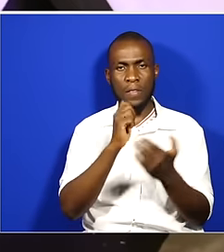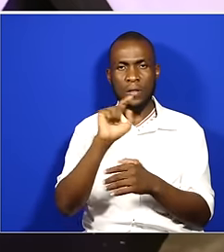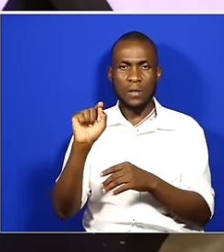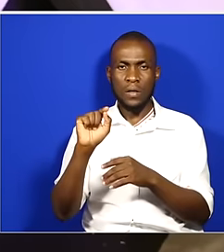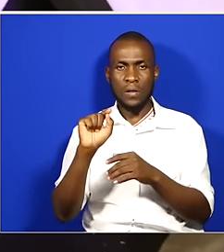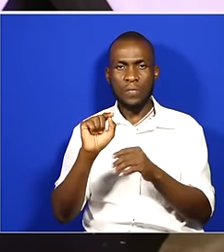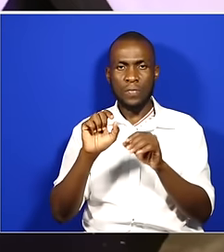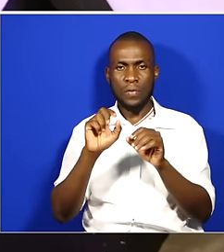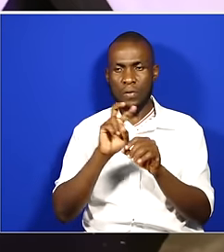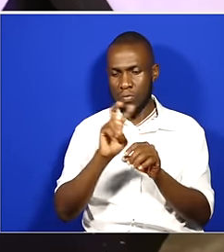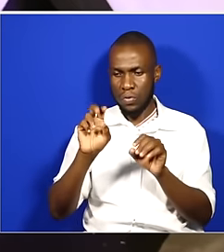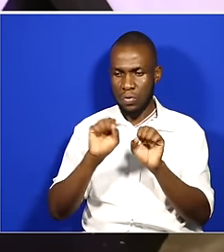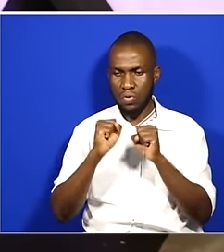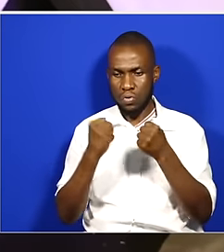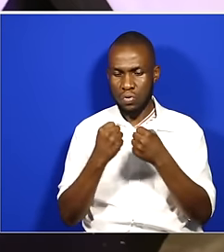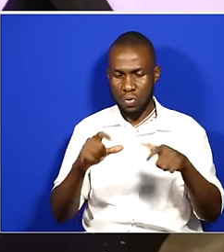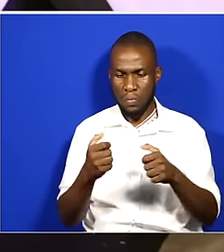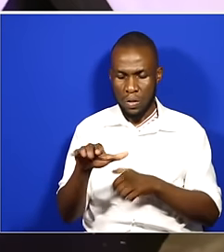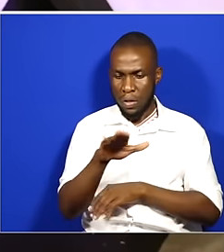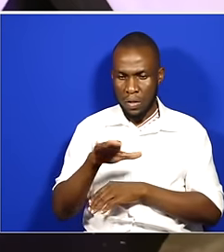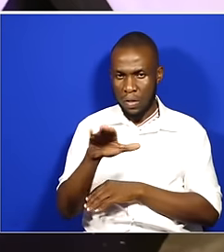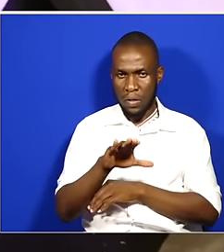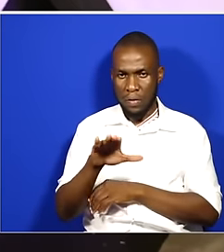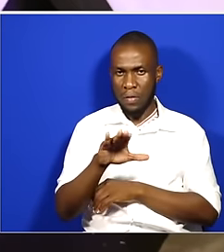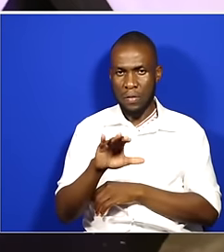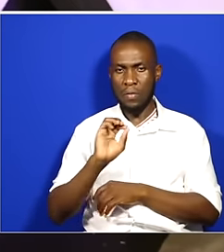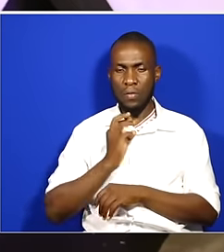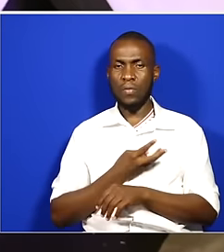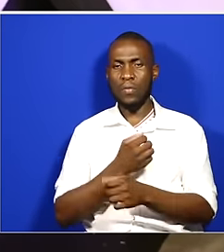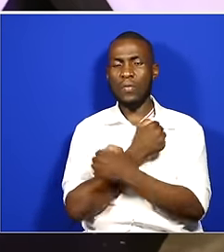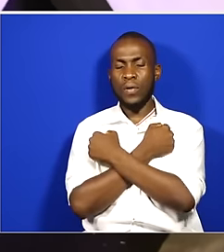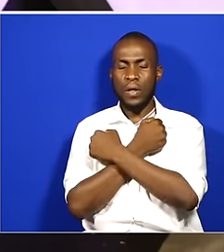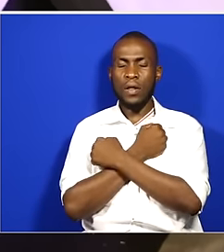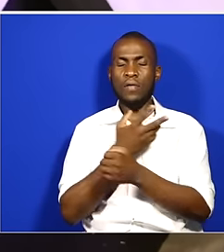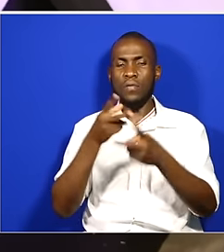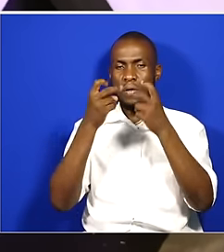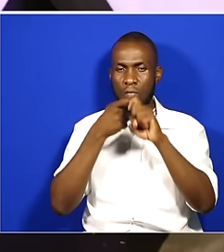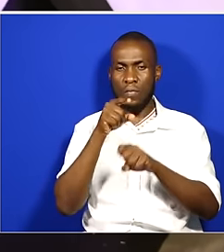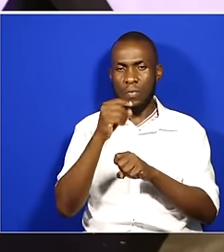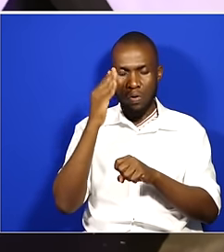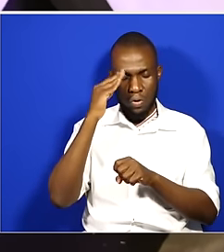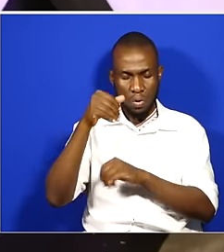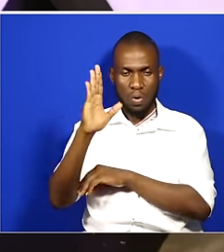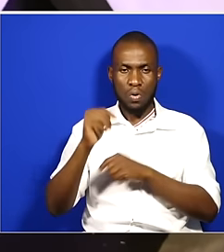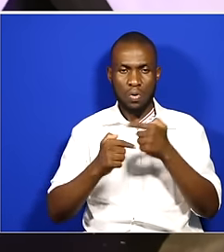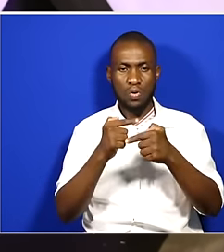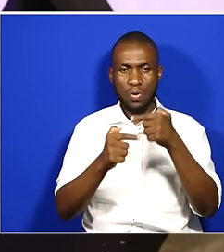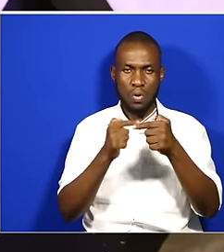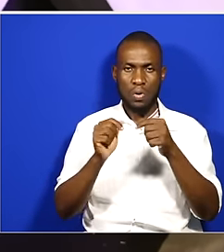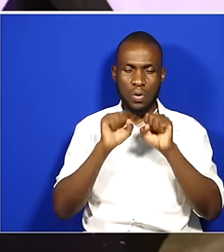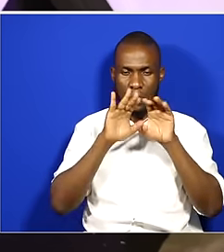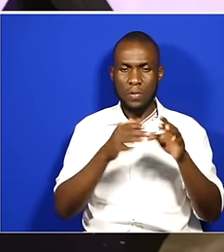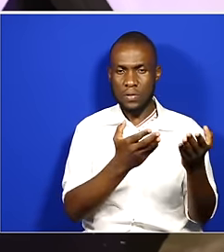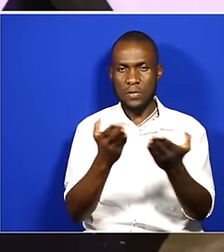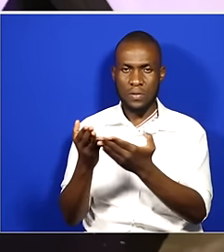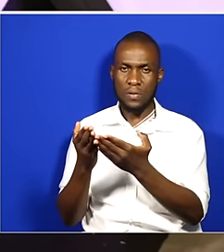you're watching us on social media, on whatever platform you are, we'd love to hear from you, and we know that God is certainly going to continue to